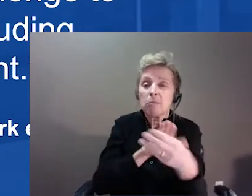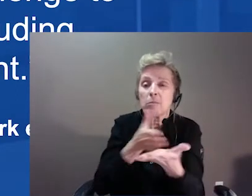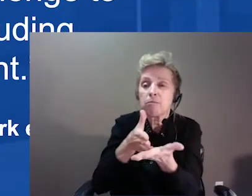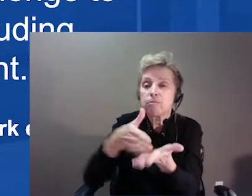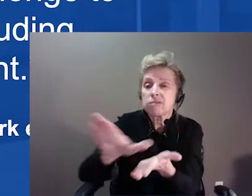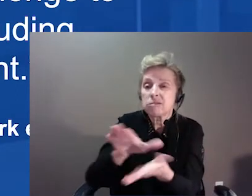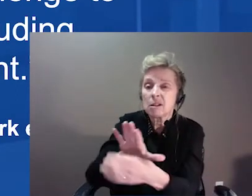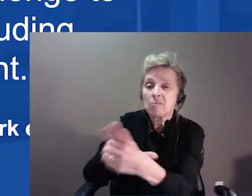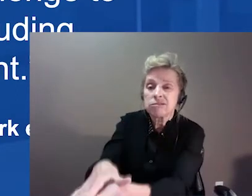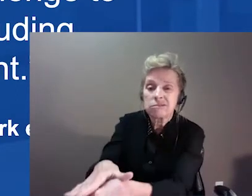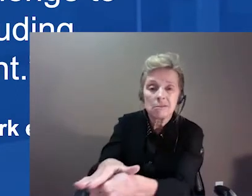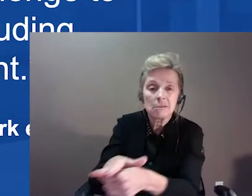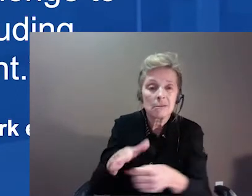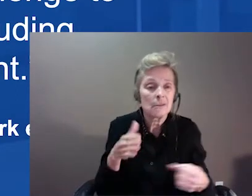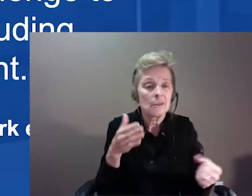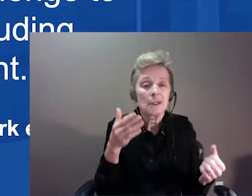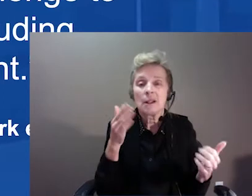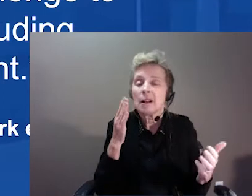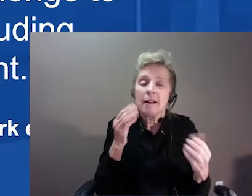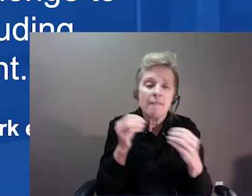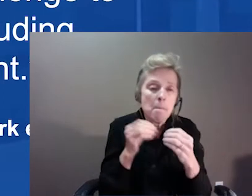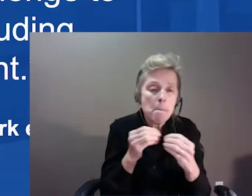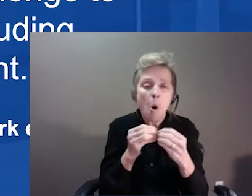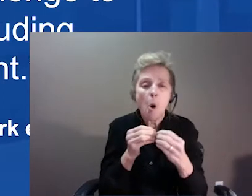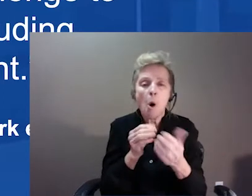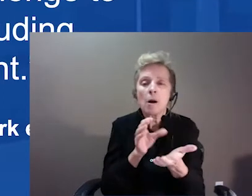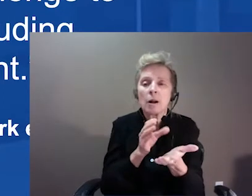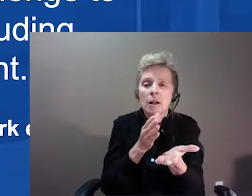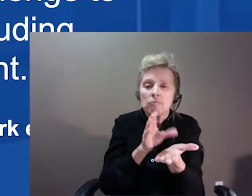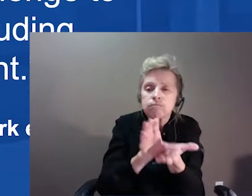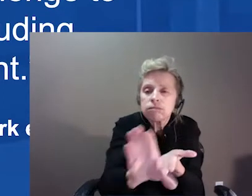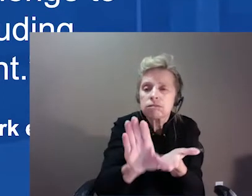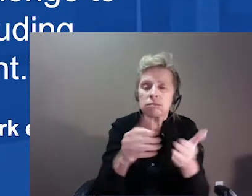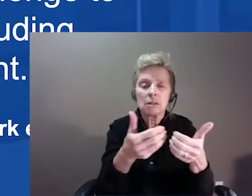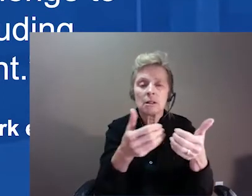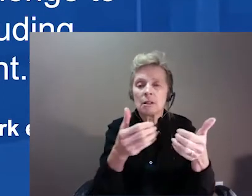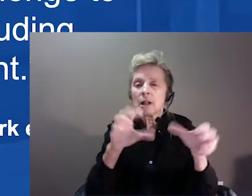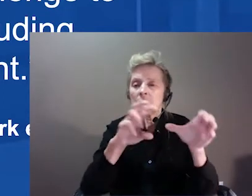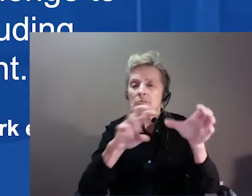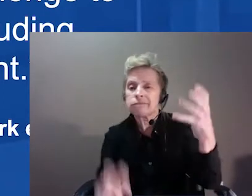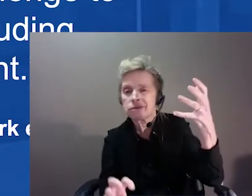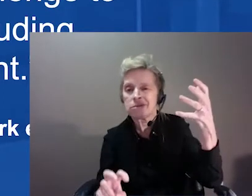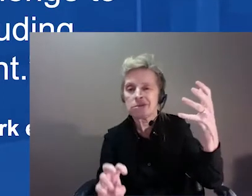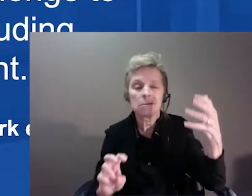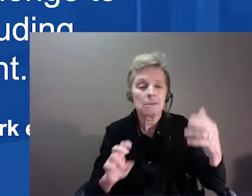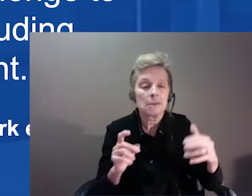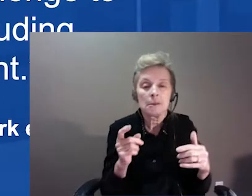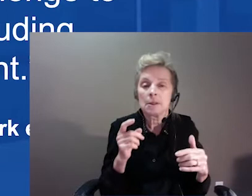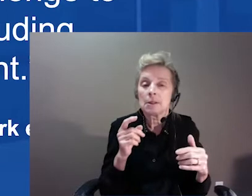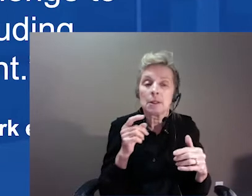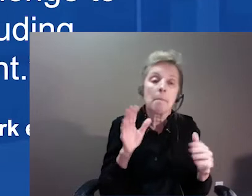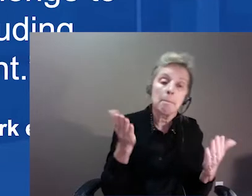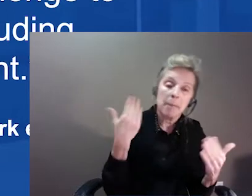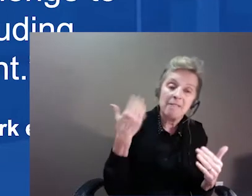labor force developments that basically further drive the wedge in the labor market. The divide between highly skilled and what has historically been